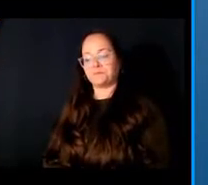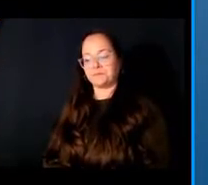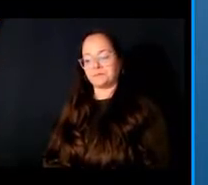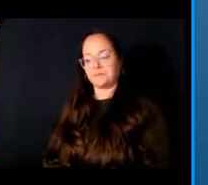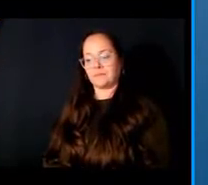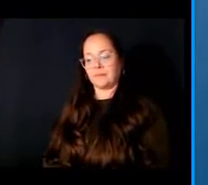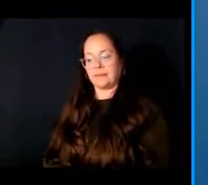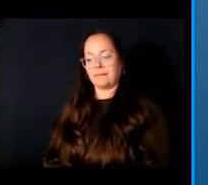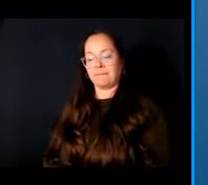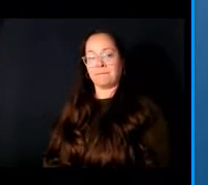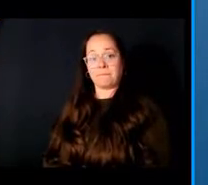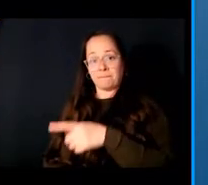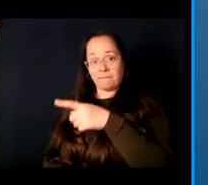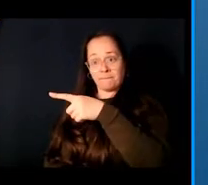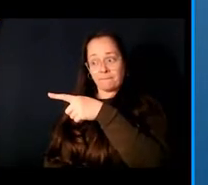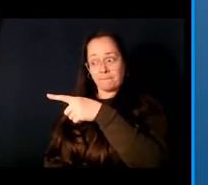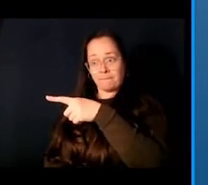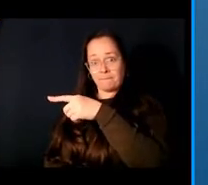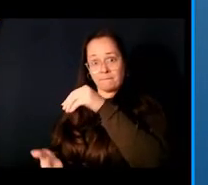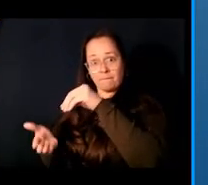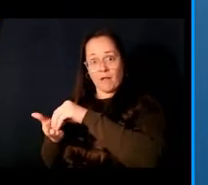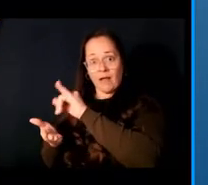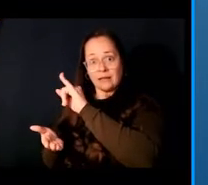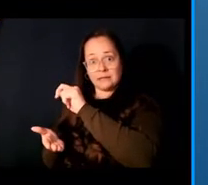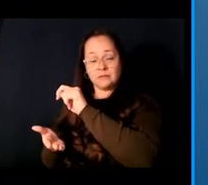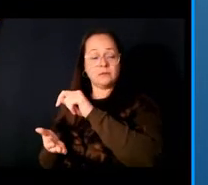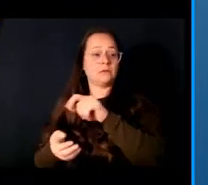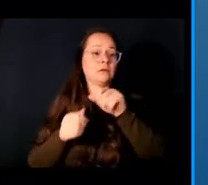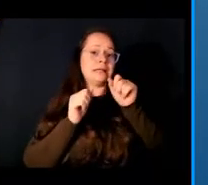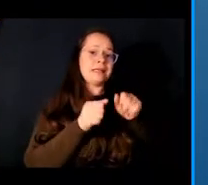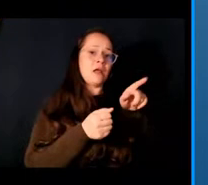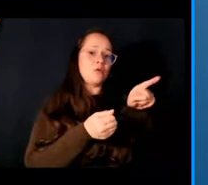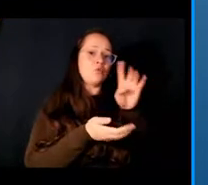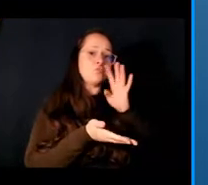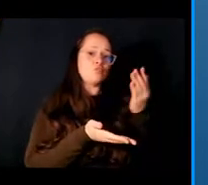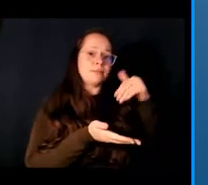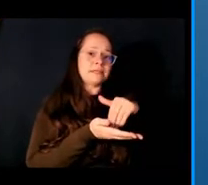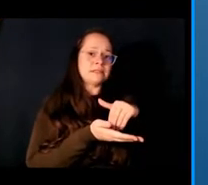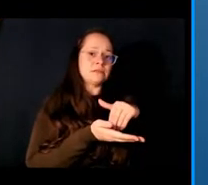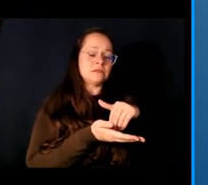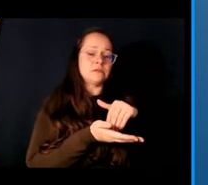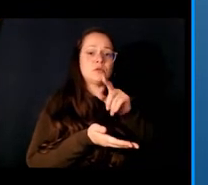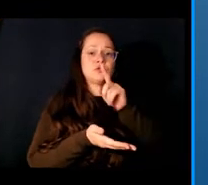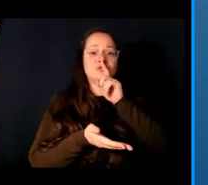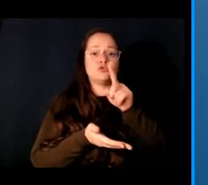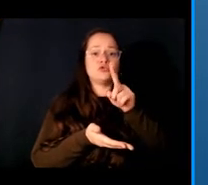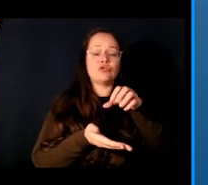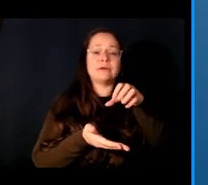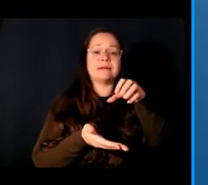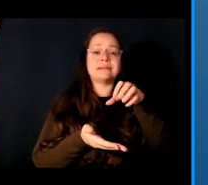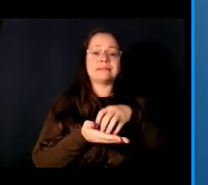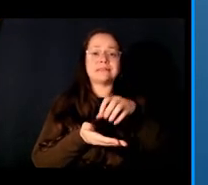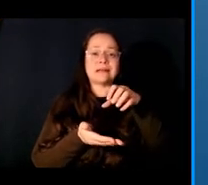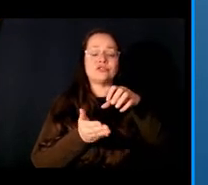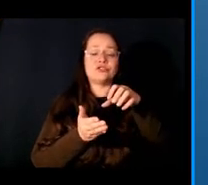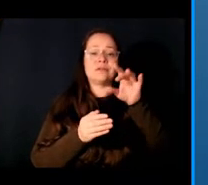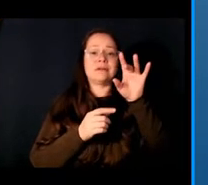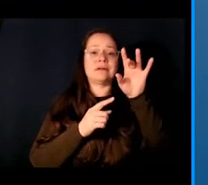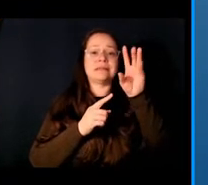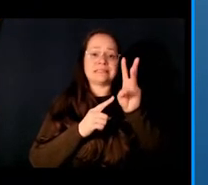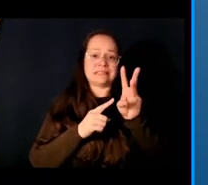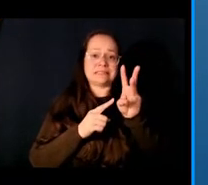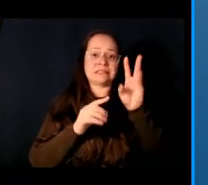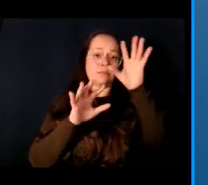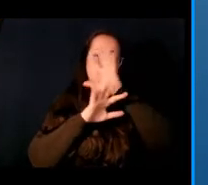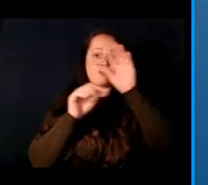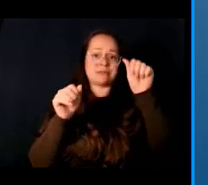did they get it would you repeat I repeat what you're sure it's a section six presidential